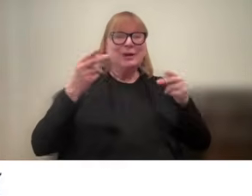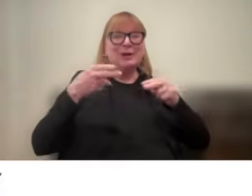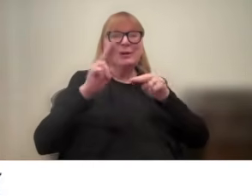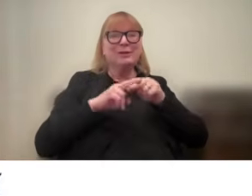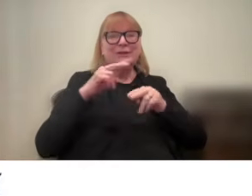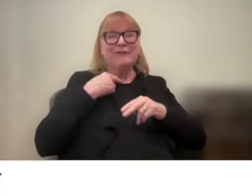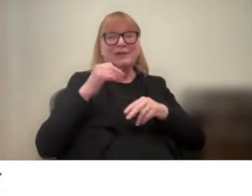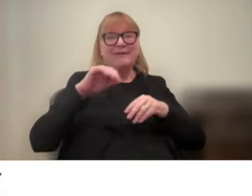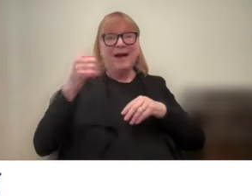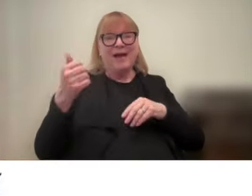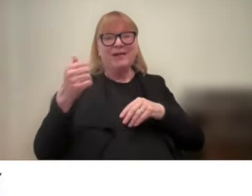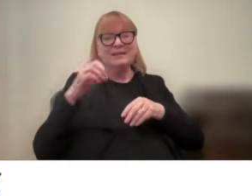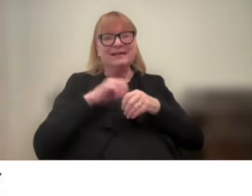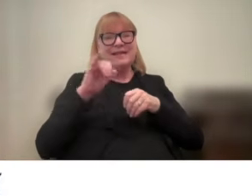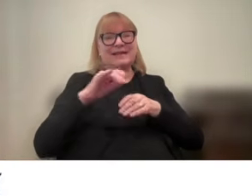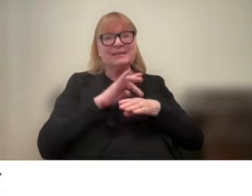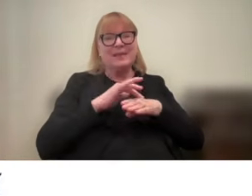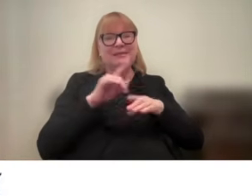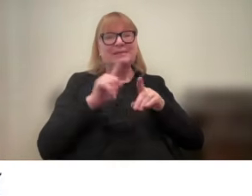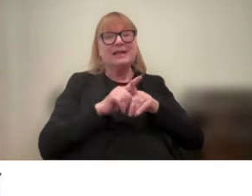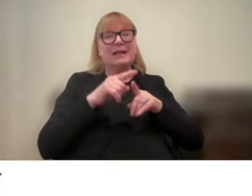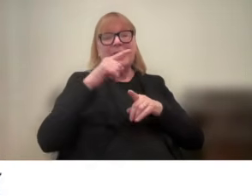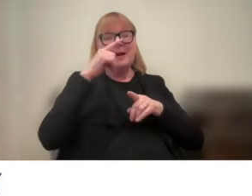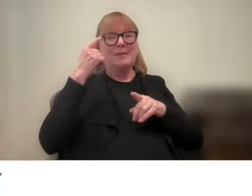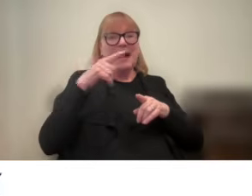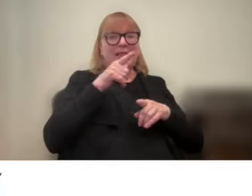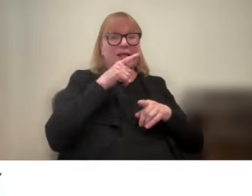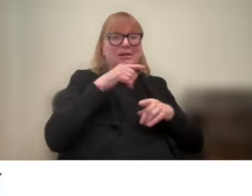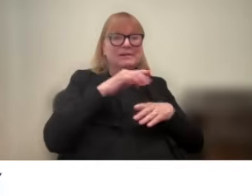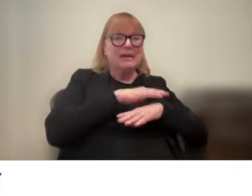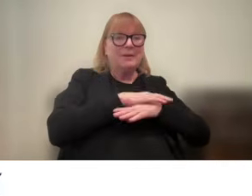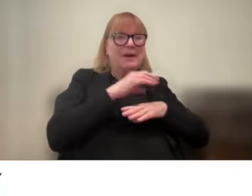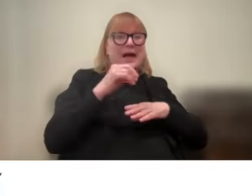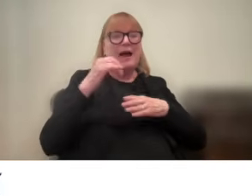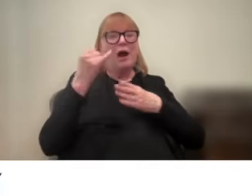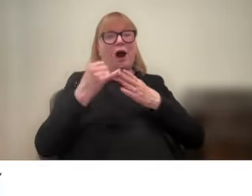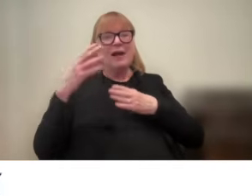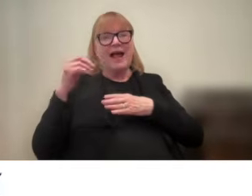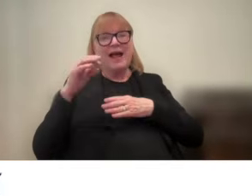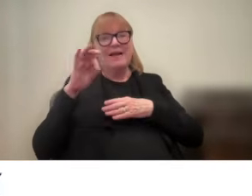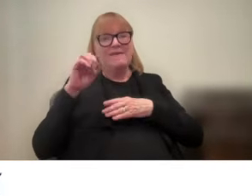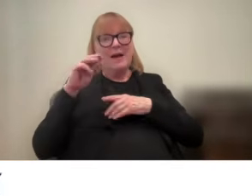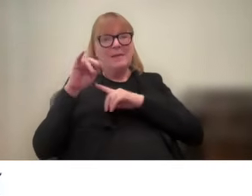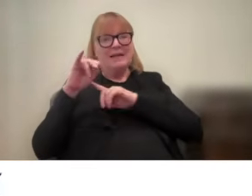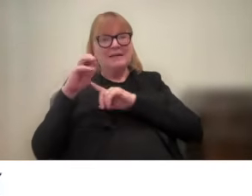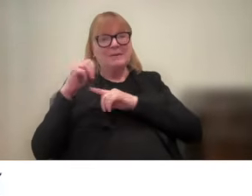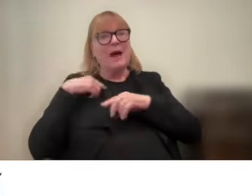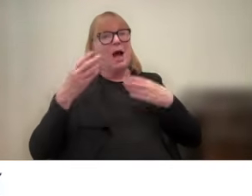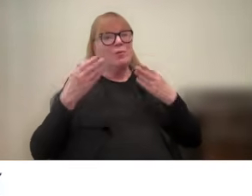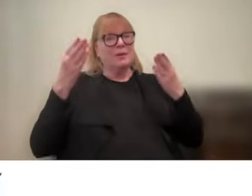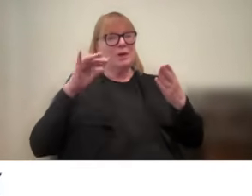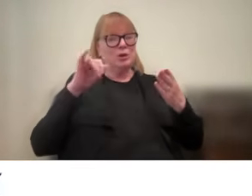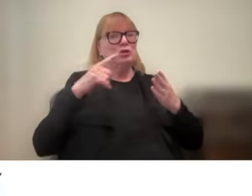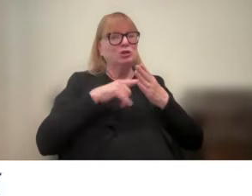the voices of others in this space, such as the Black Lunch Table and Art and Feminism. I recommend you check out